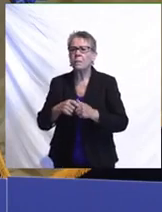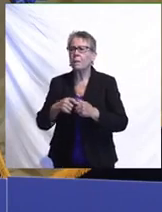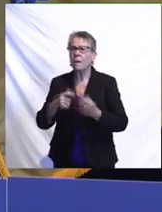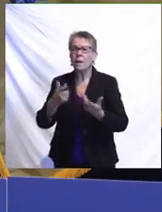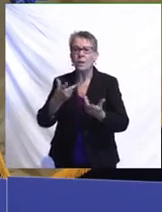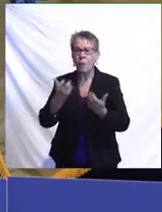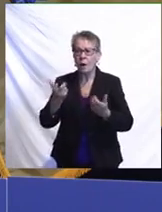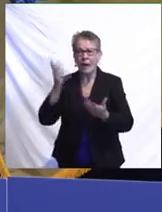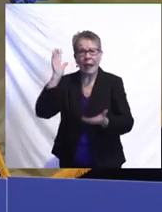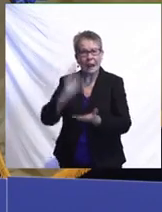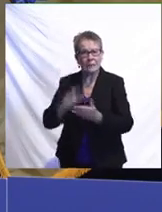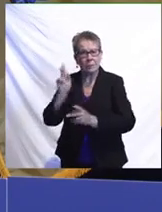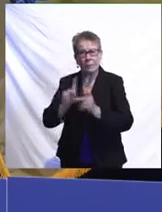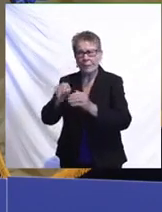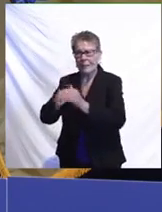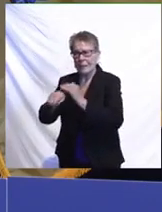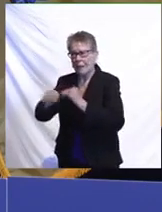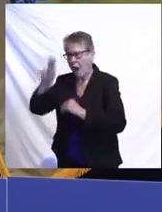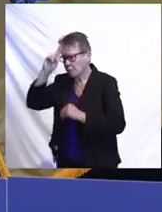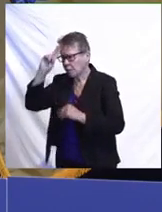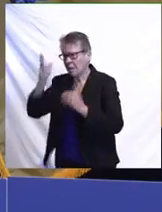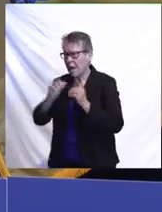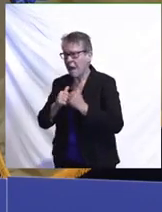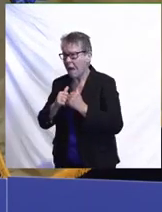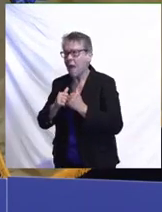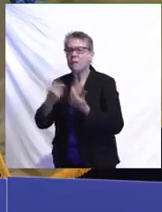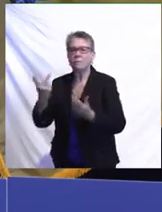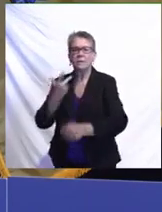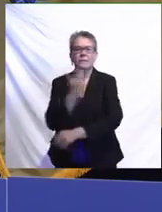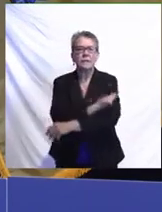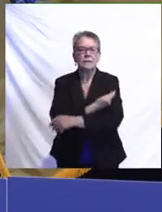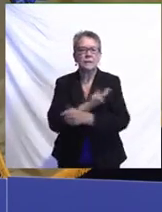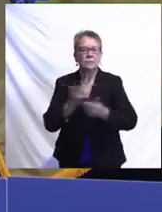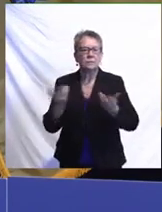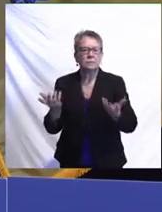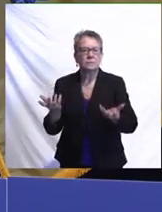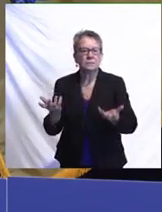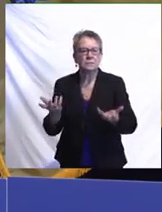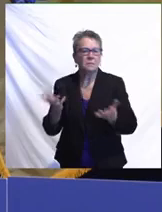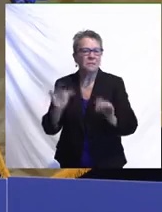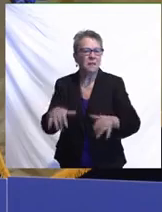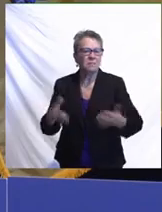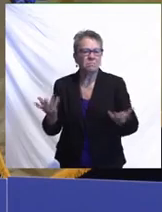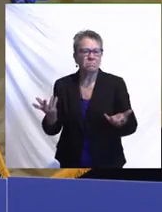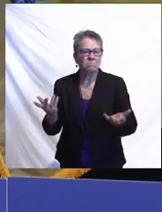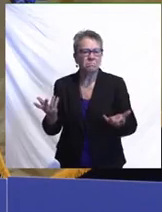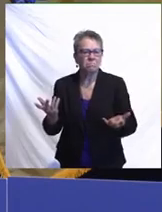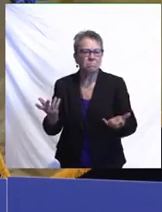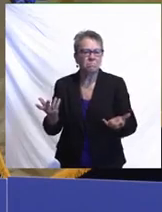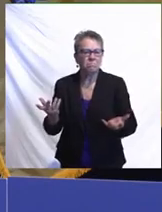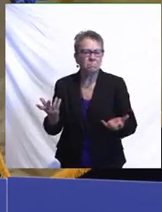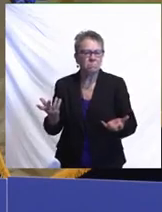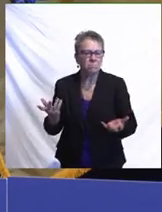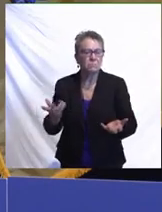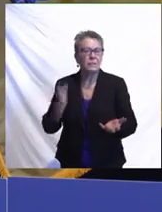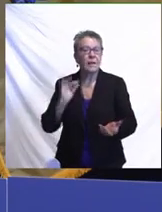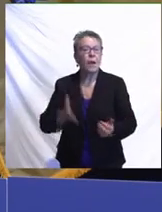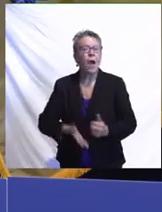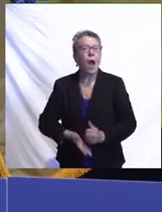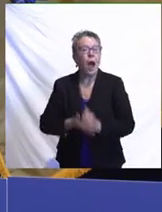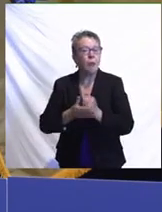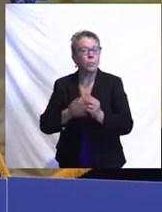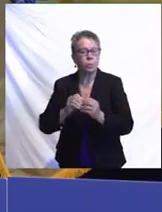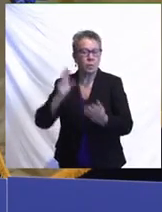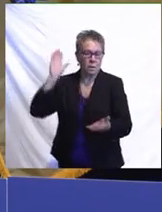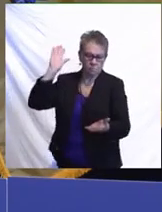when you get infected. So if you get vaccinated, you'll do your part in terms of trying to keep down the spread and the